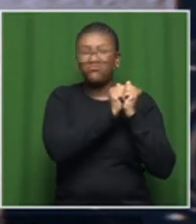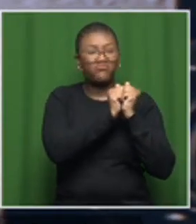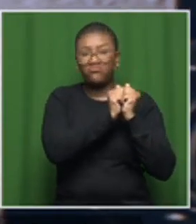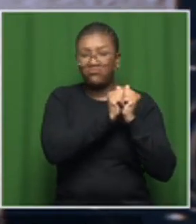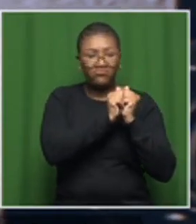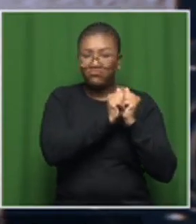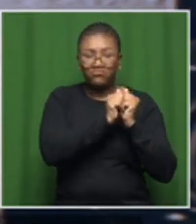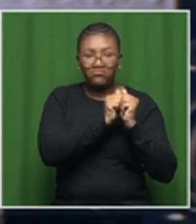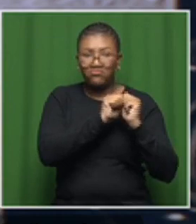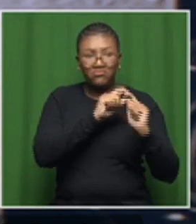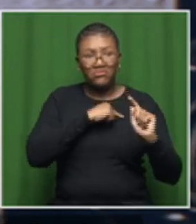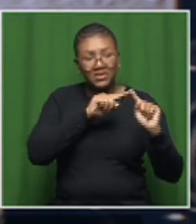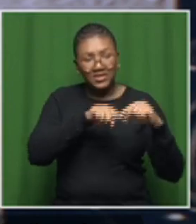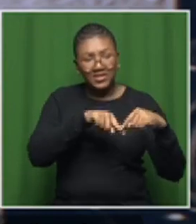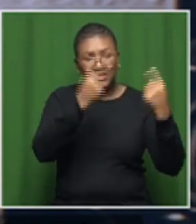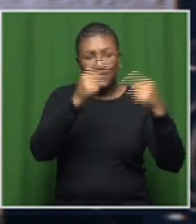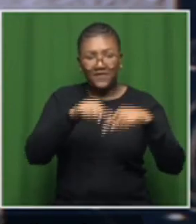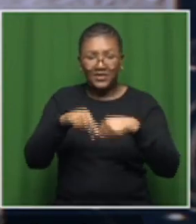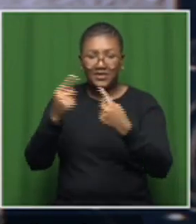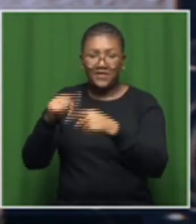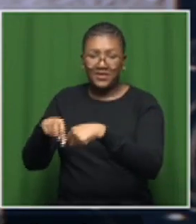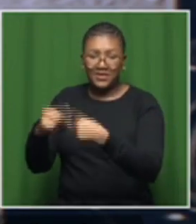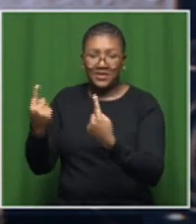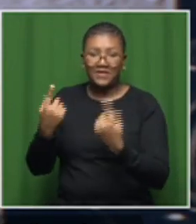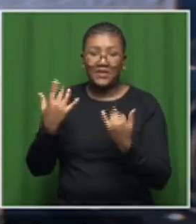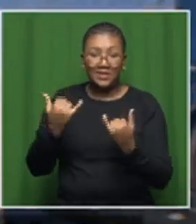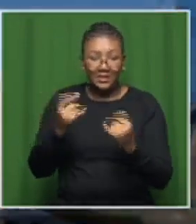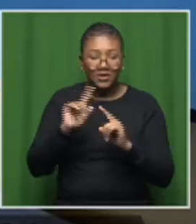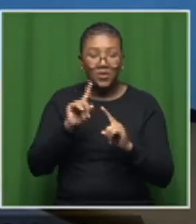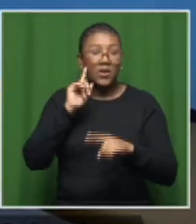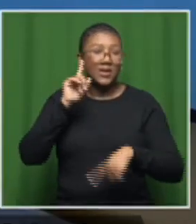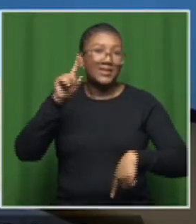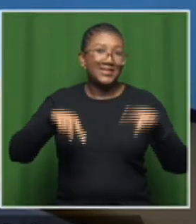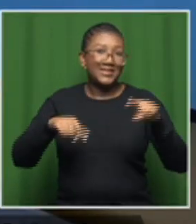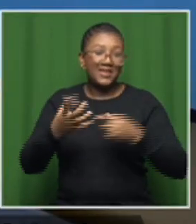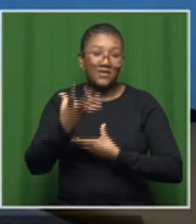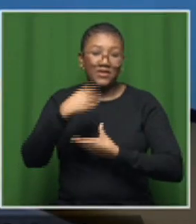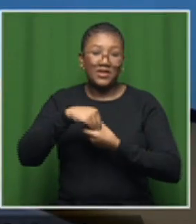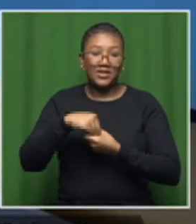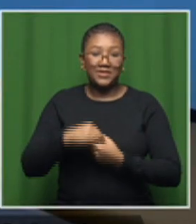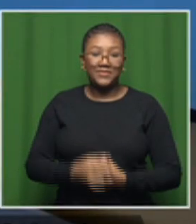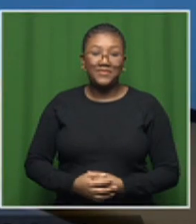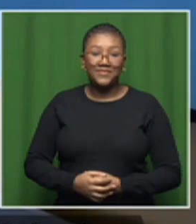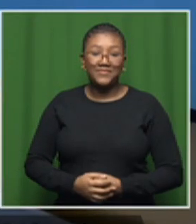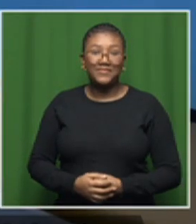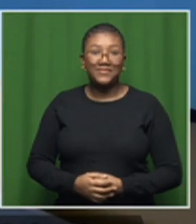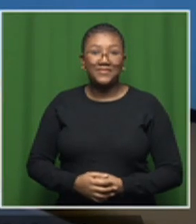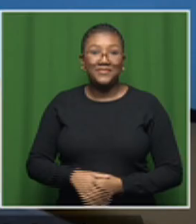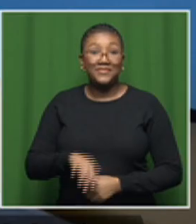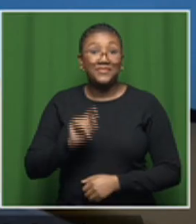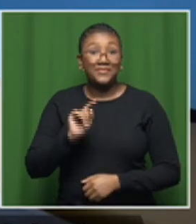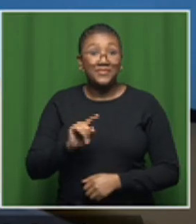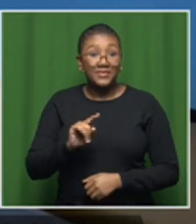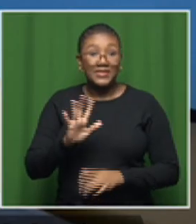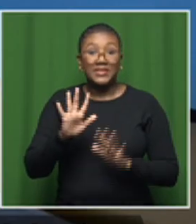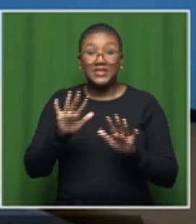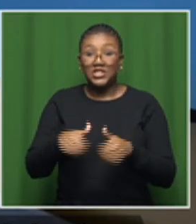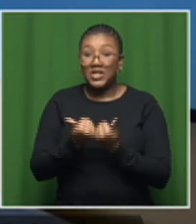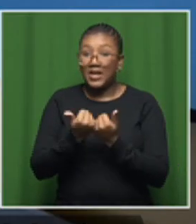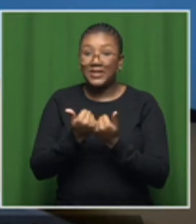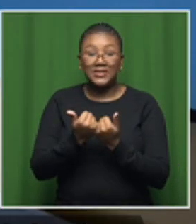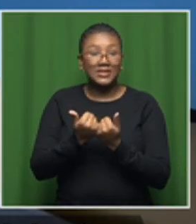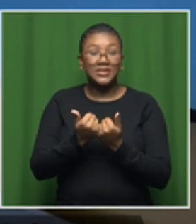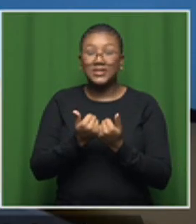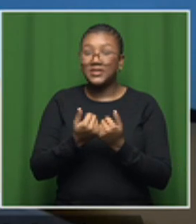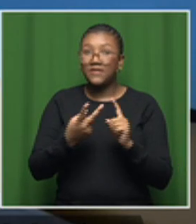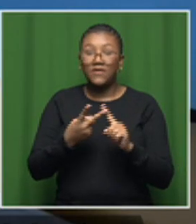else's brain. So it's really about diversity and inclusion. Modern challenges cannot be escaped, the overstimulation as